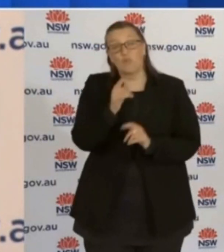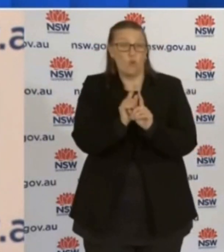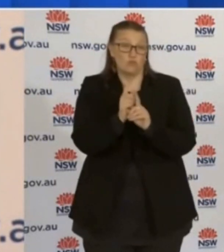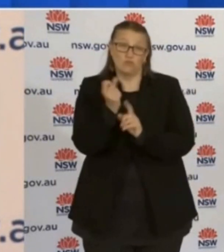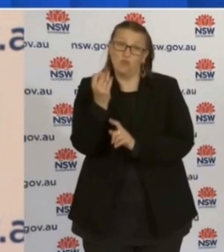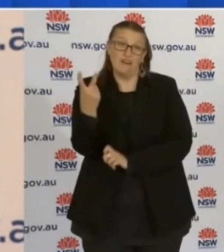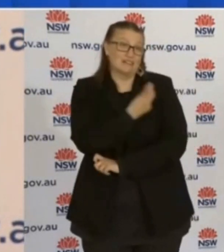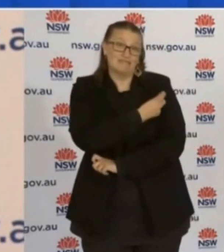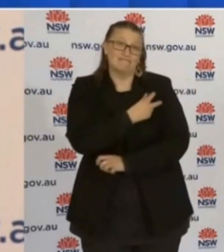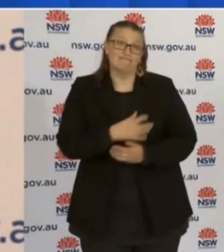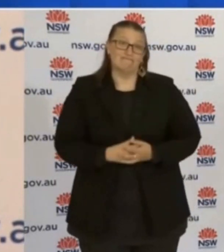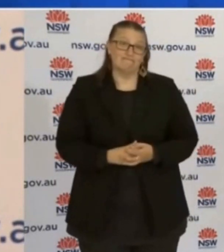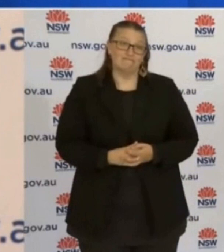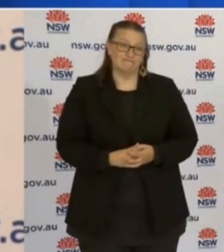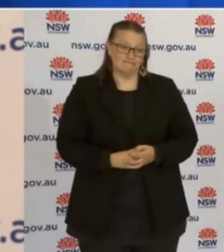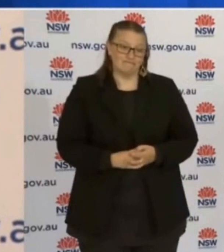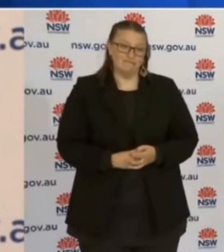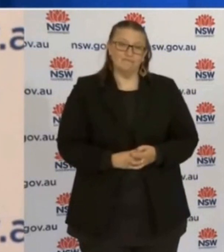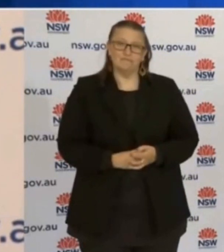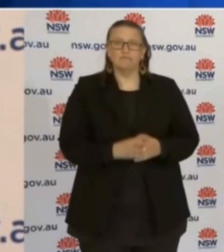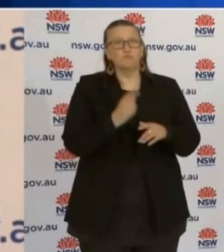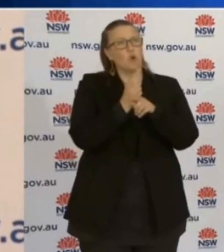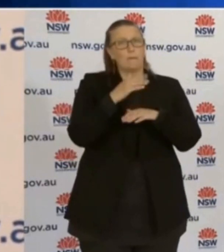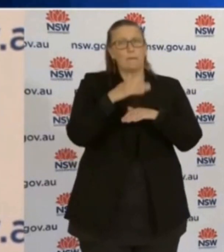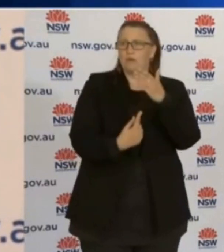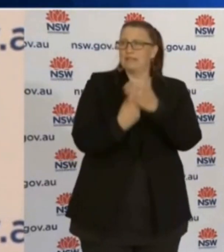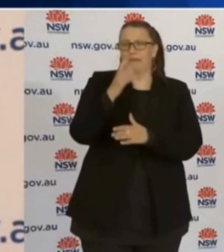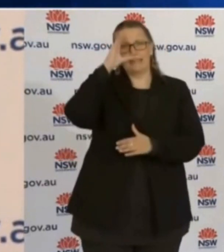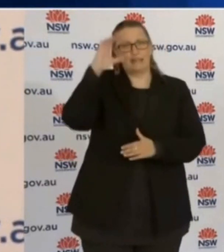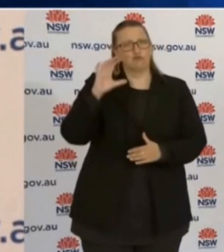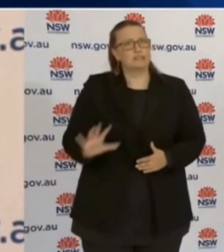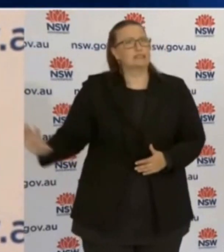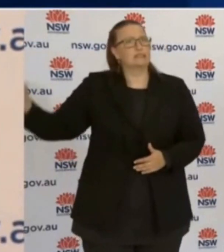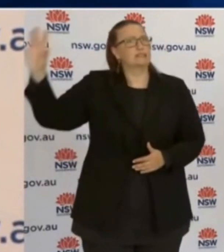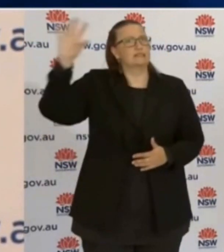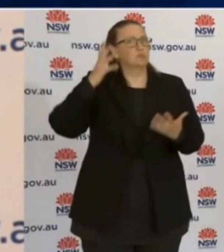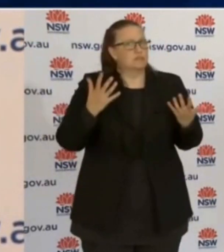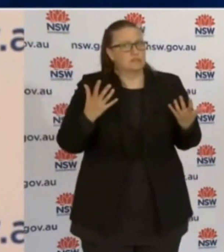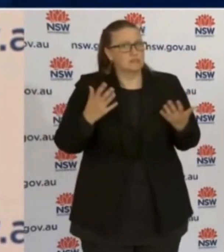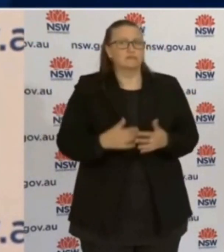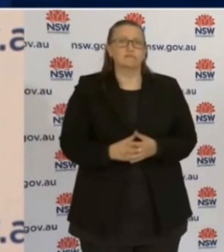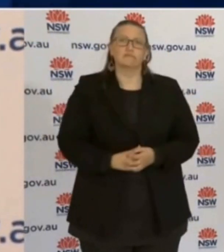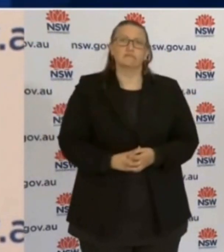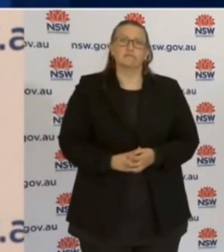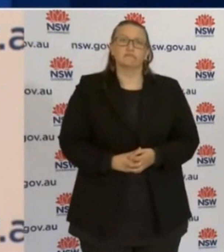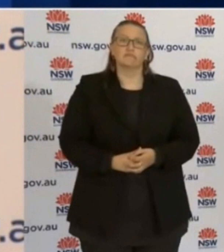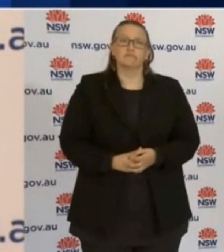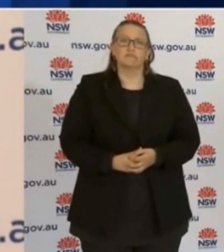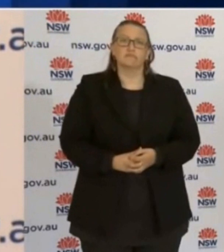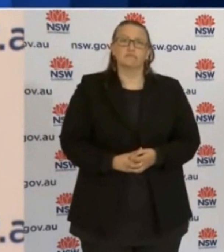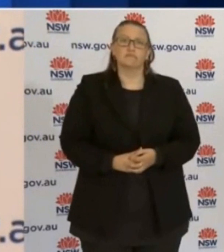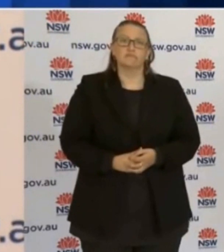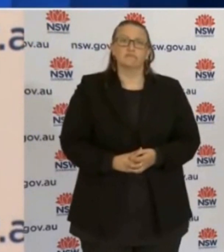vaccinated. In terms of an update on the situation in our regional centres, there's been no additional cases